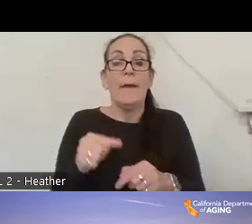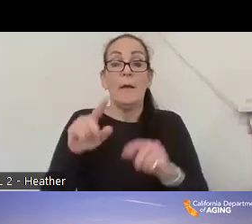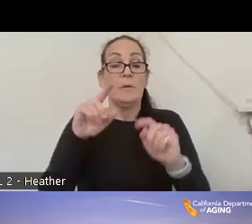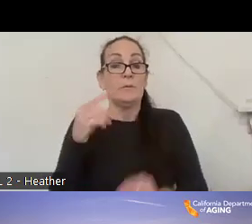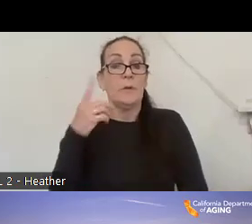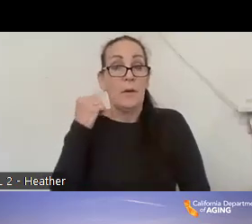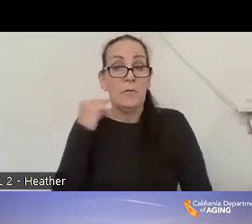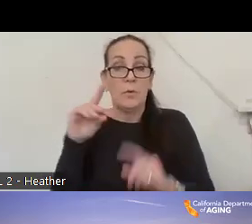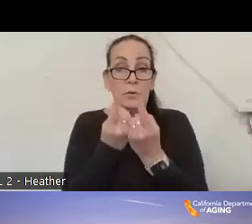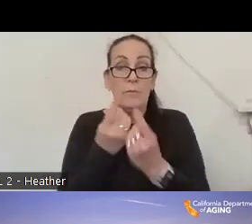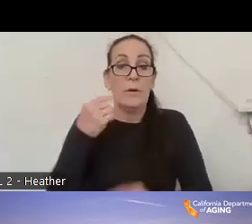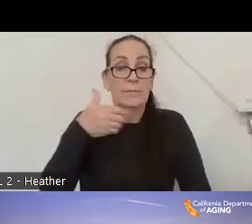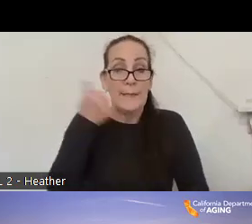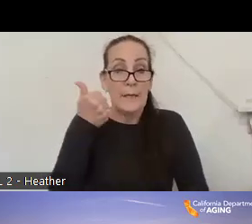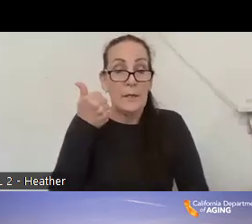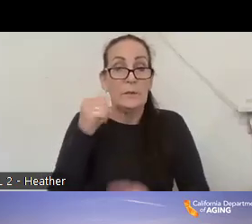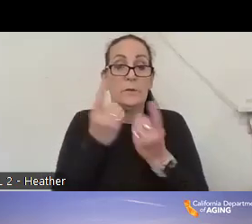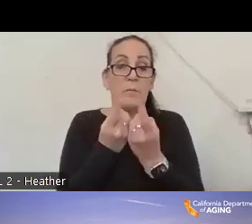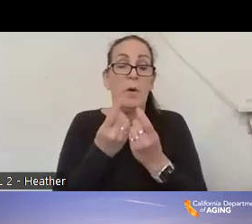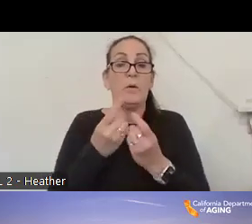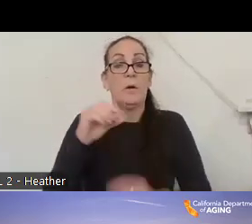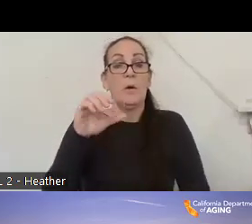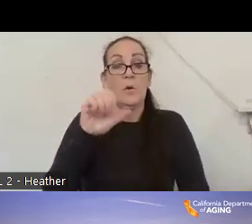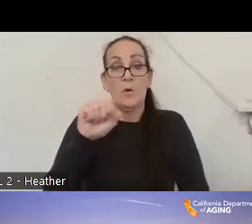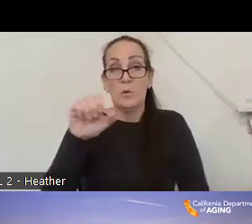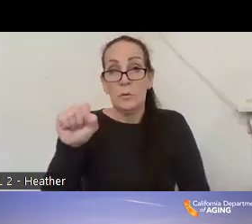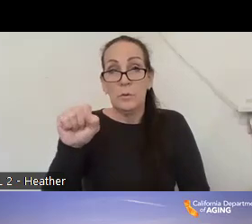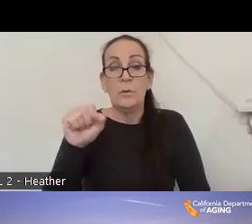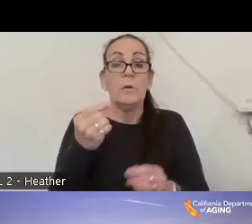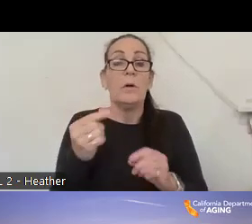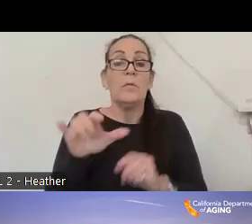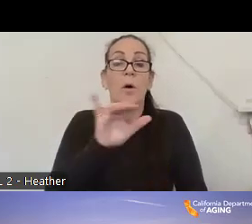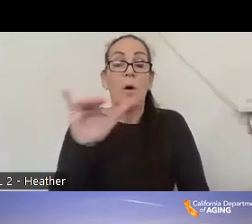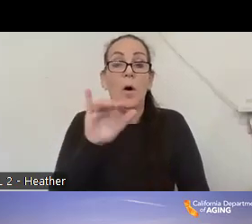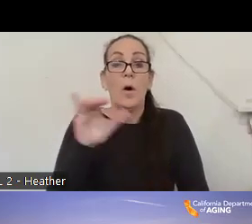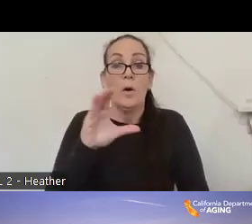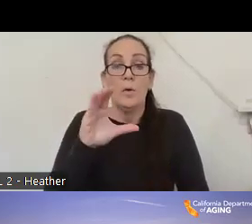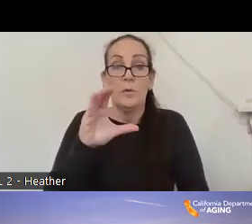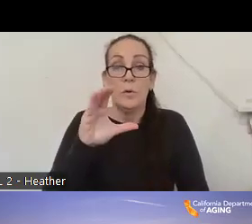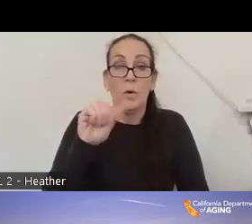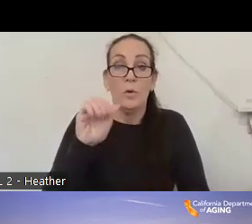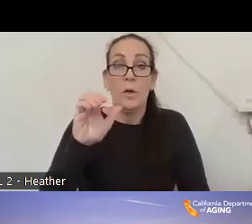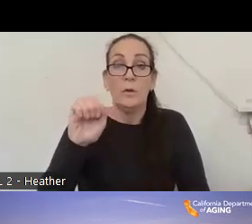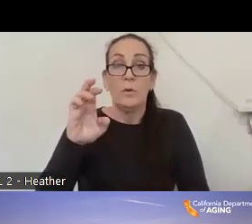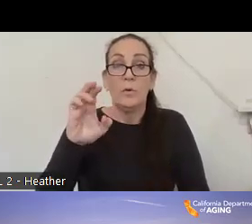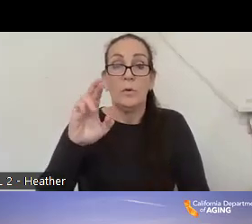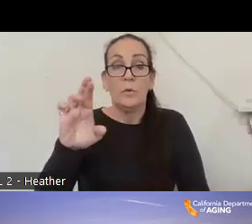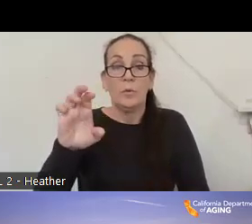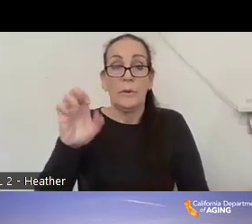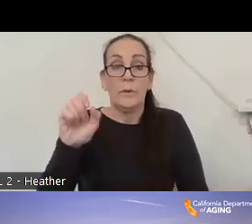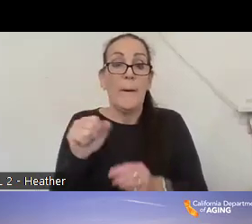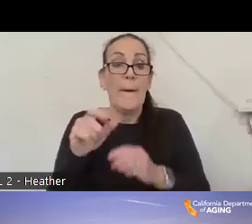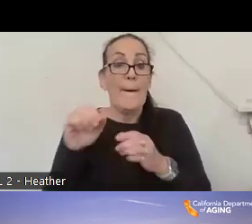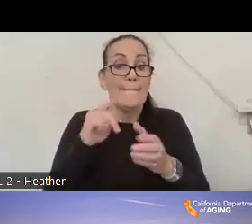Social Services. That also was the career pathways. They did trainings that very much aligned